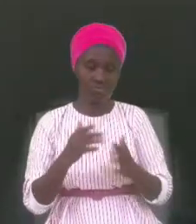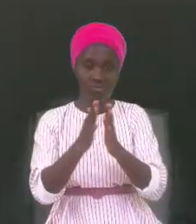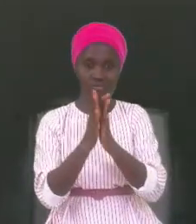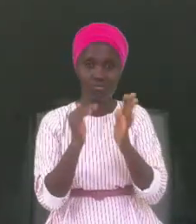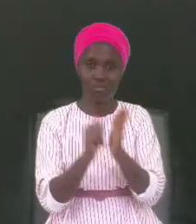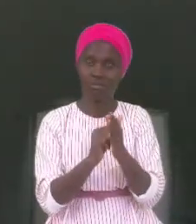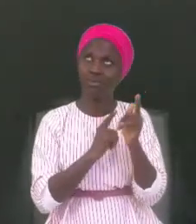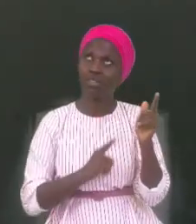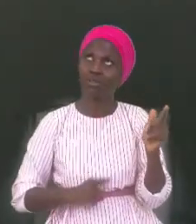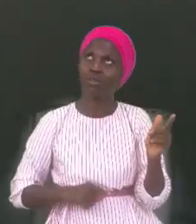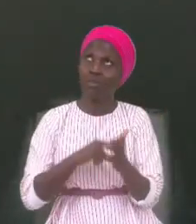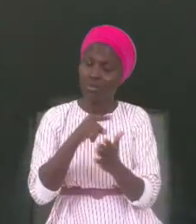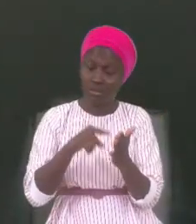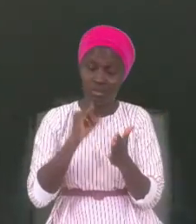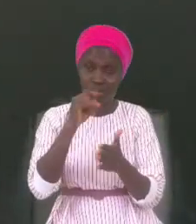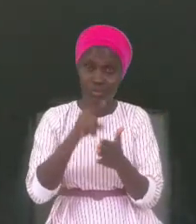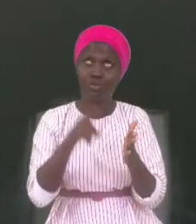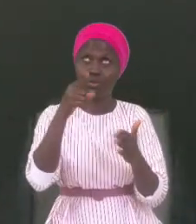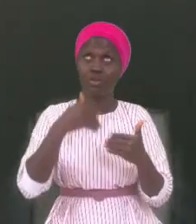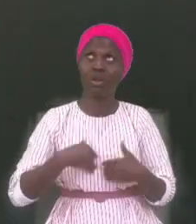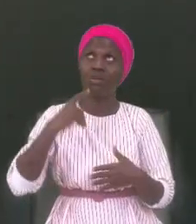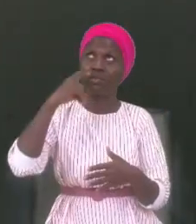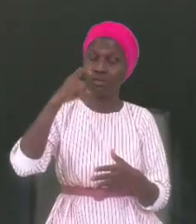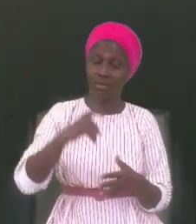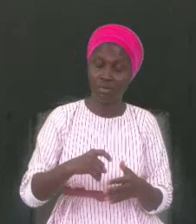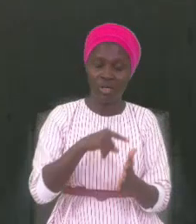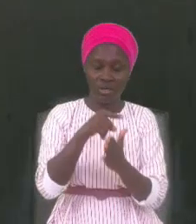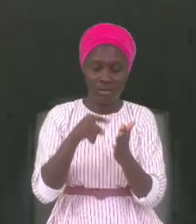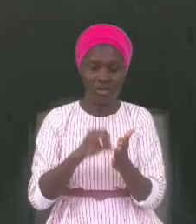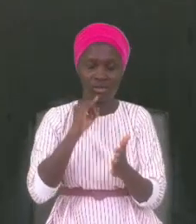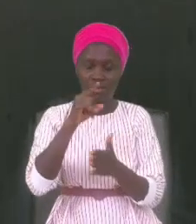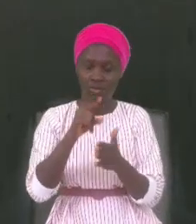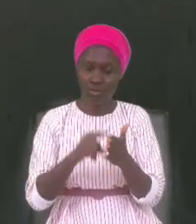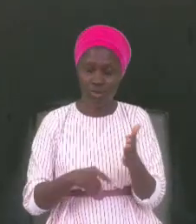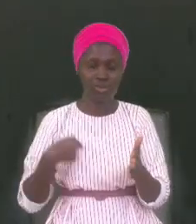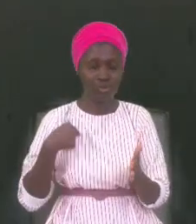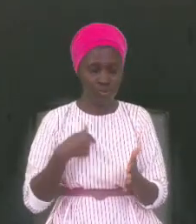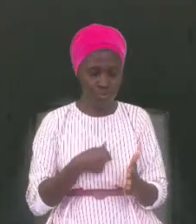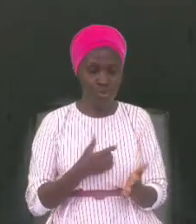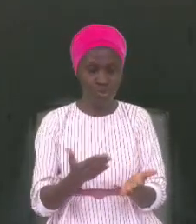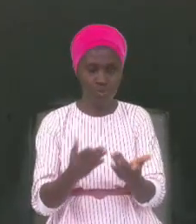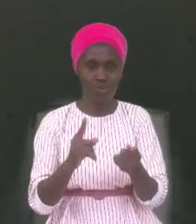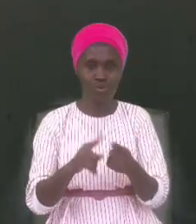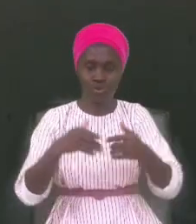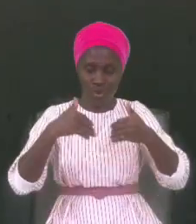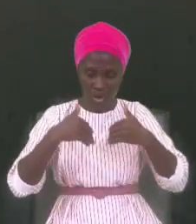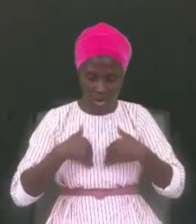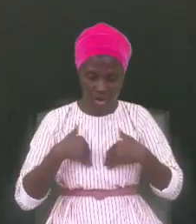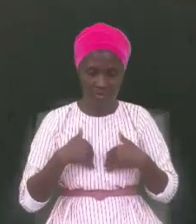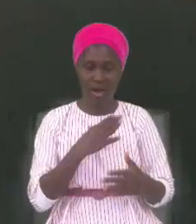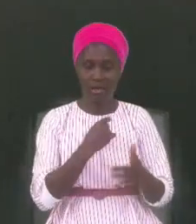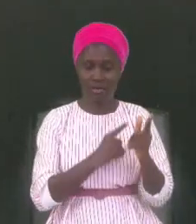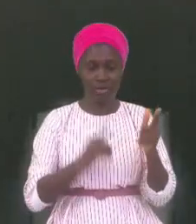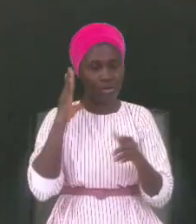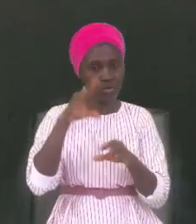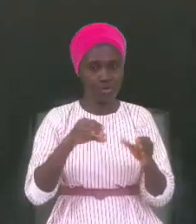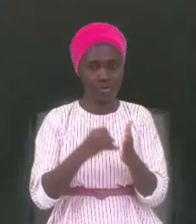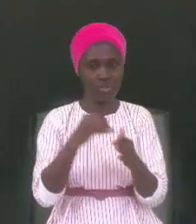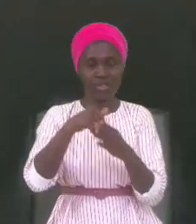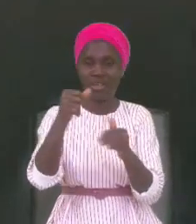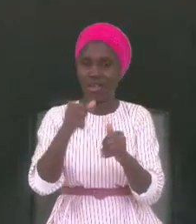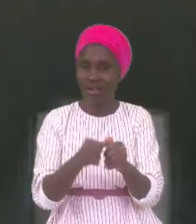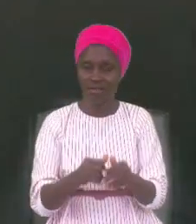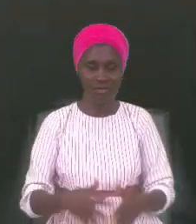what you have ordained, and this is what we're going to have. The Lord will do it in every life. Now stand up